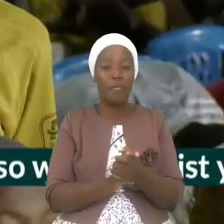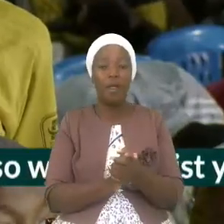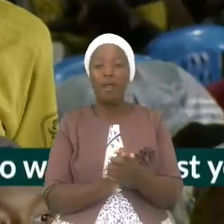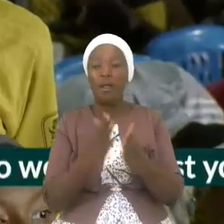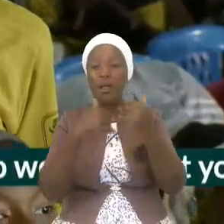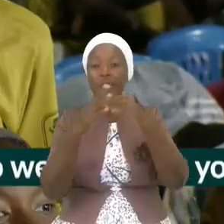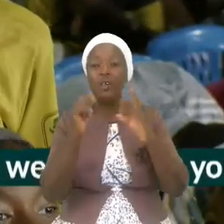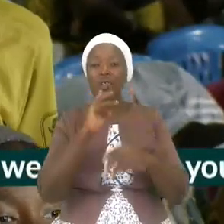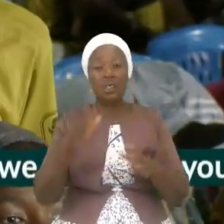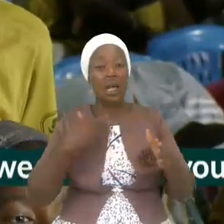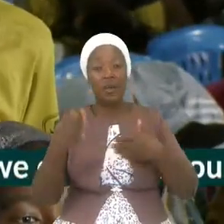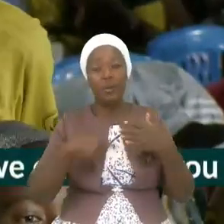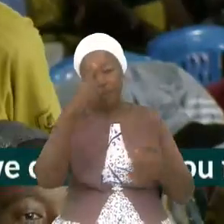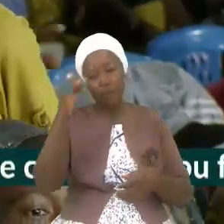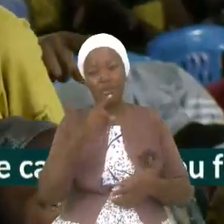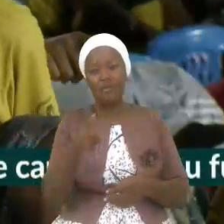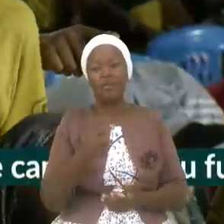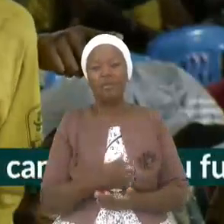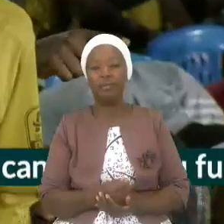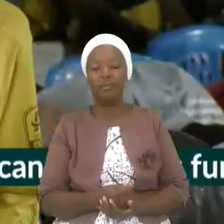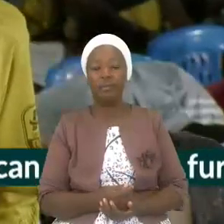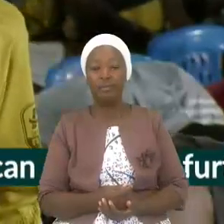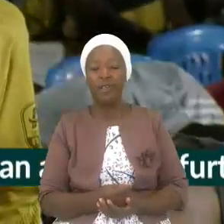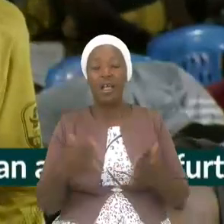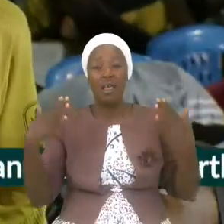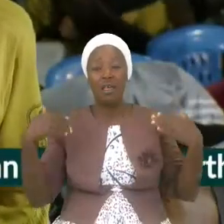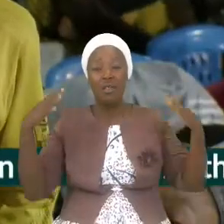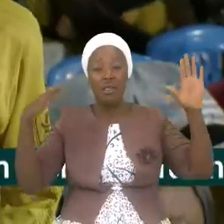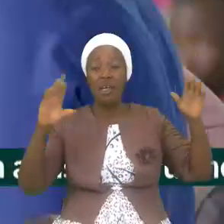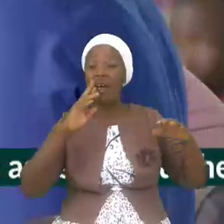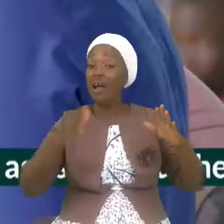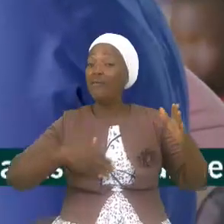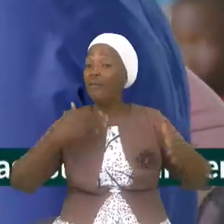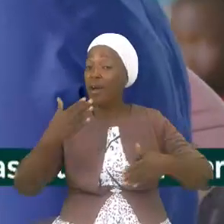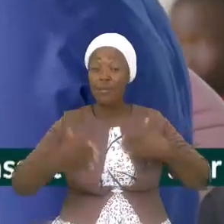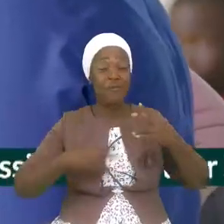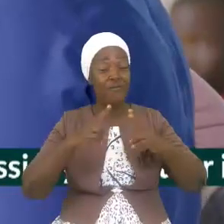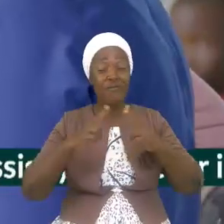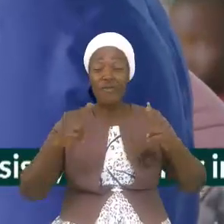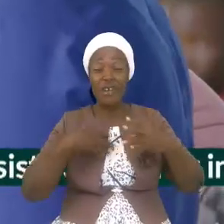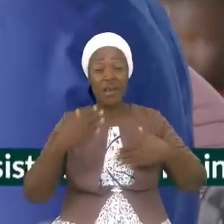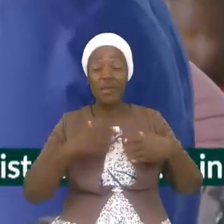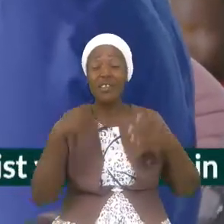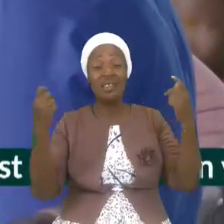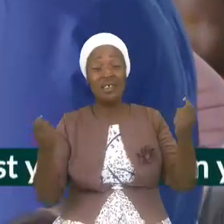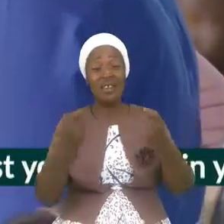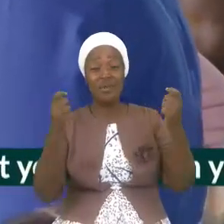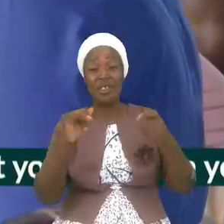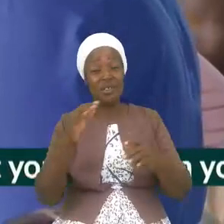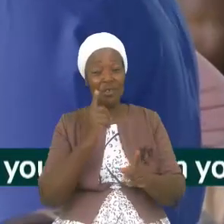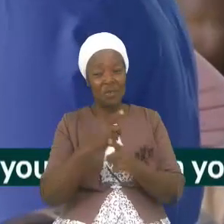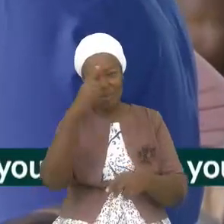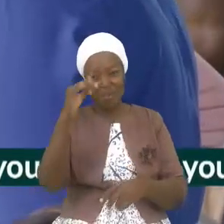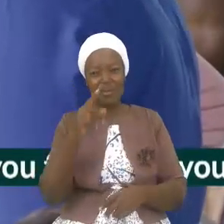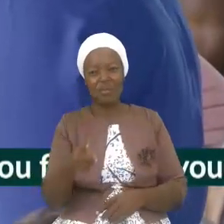Angels are jubilating and celebrating because of you. What a glorious decision you have made tonight.